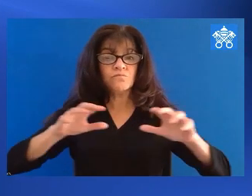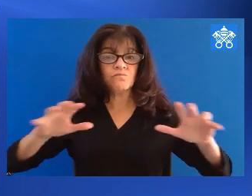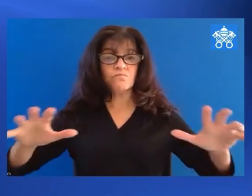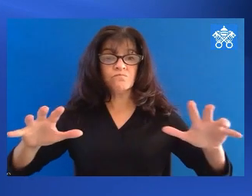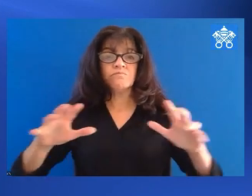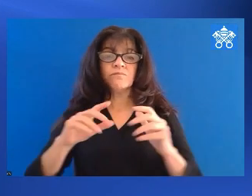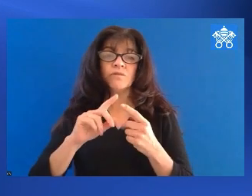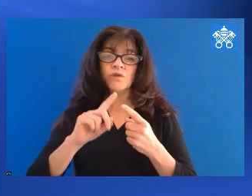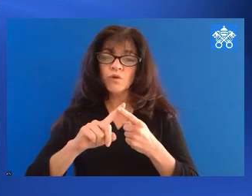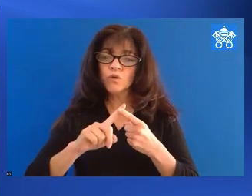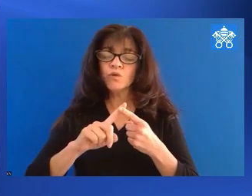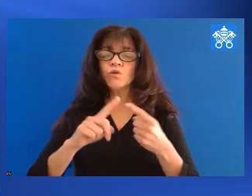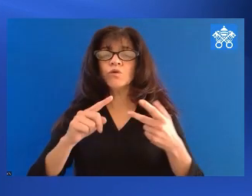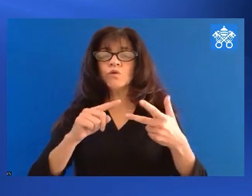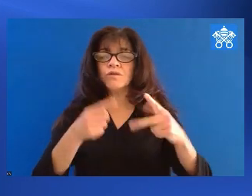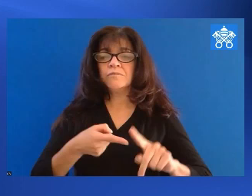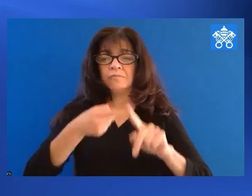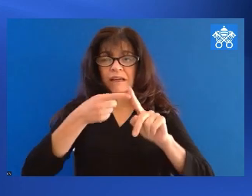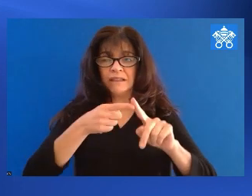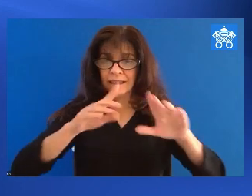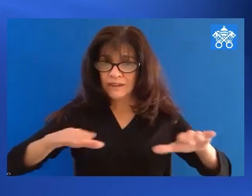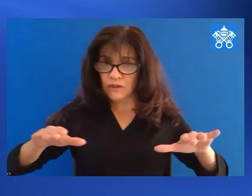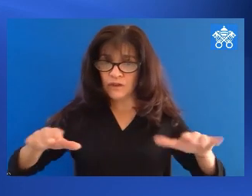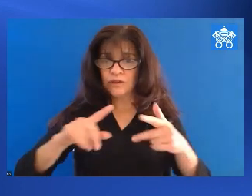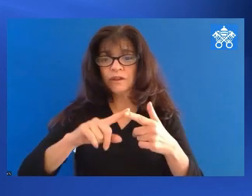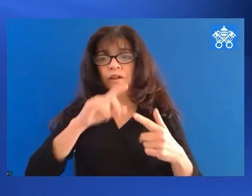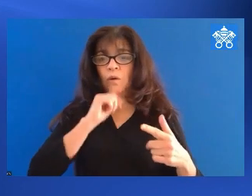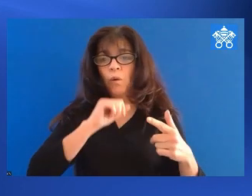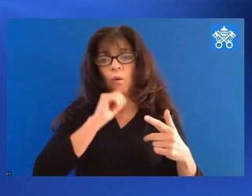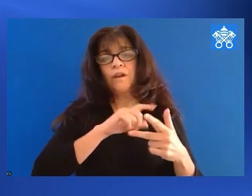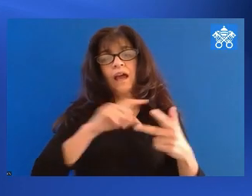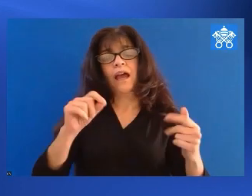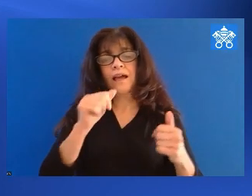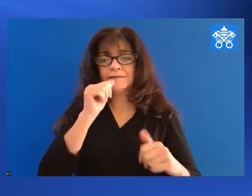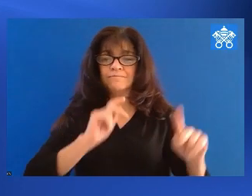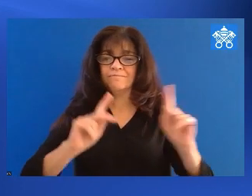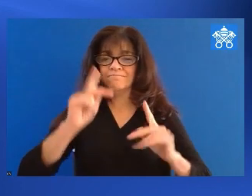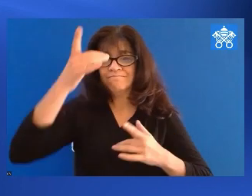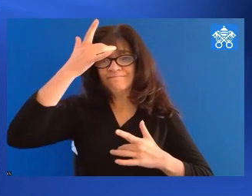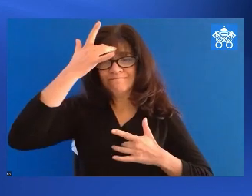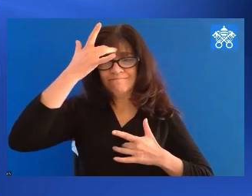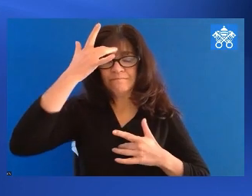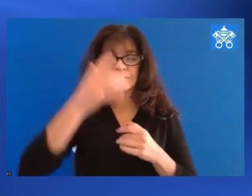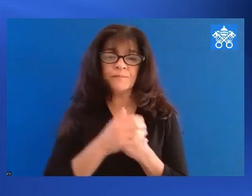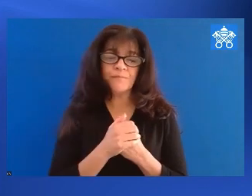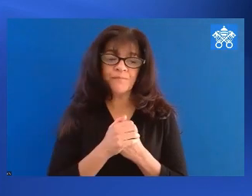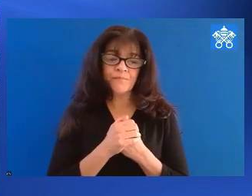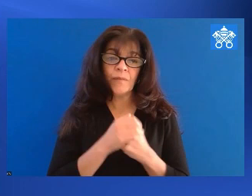impartirà la benedizione apostolica che estende in modo speciale ai bambini, agli anziani e ai